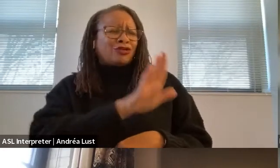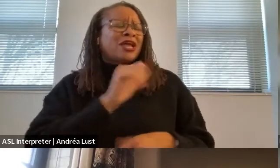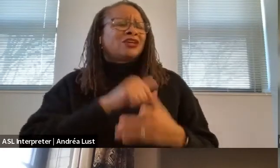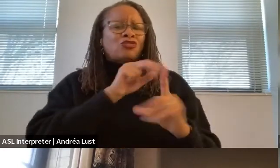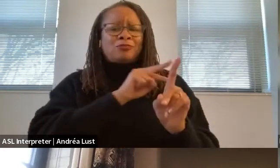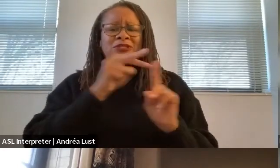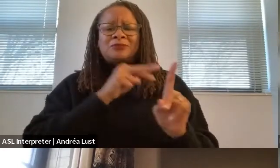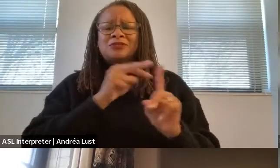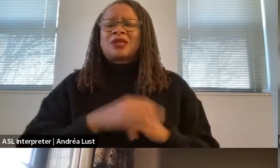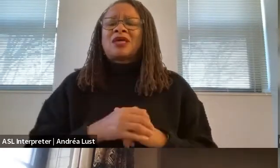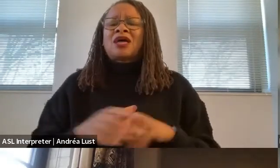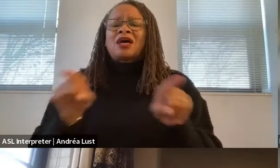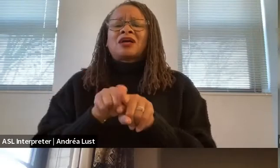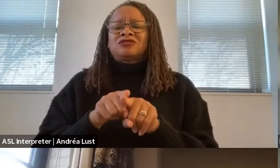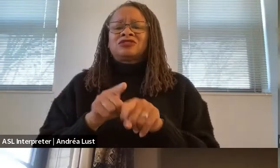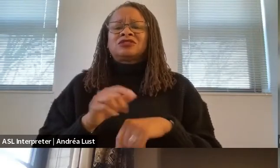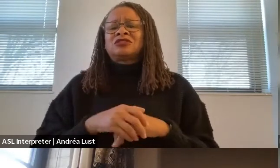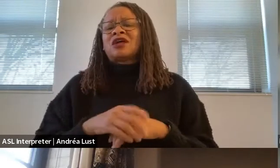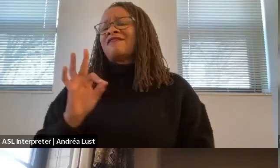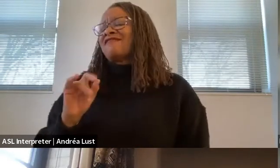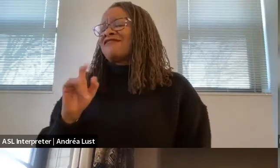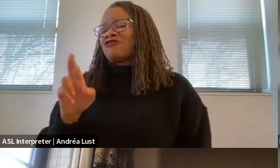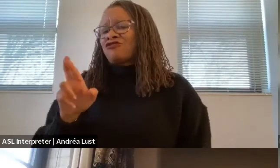perspective. And she is also a bit of a cipher, and